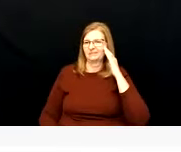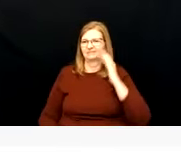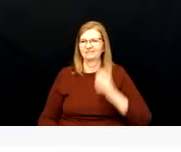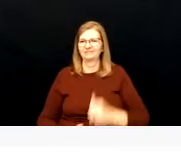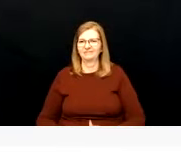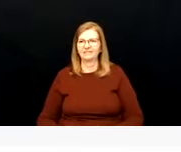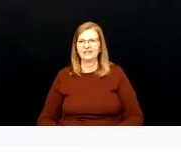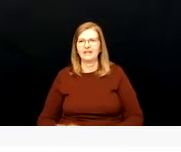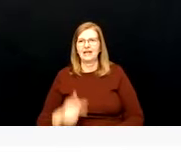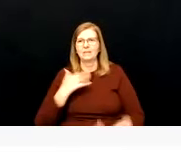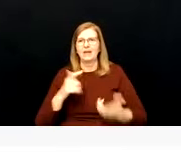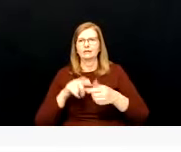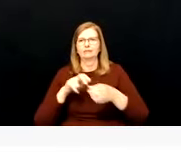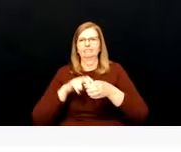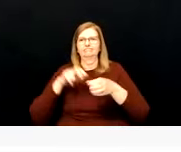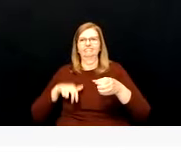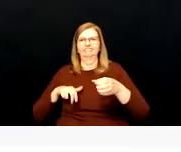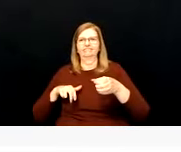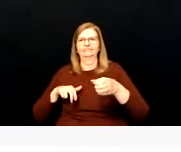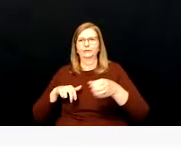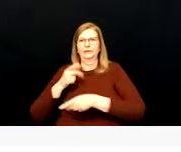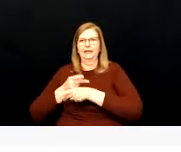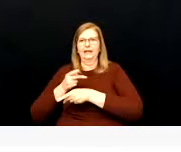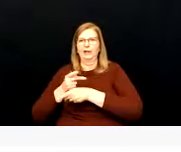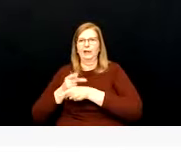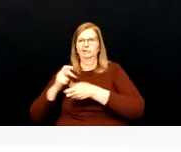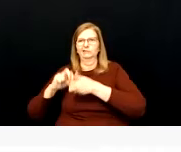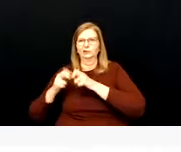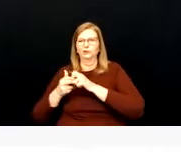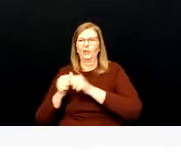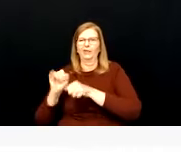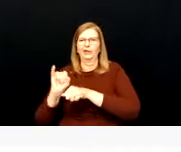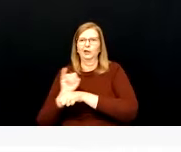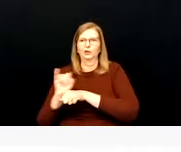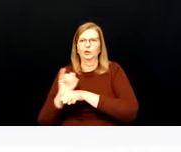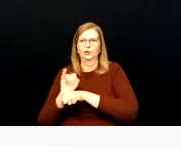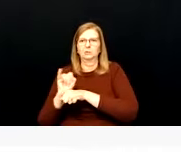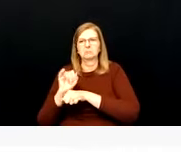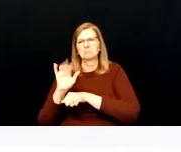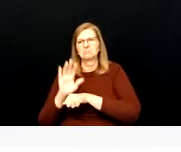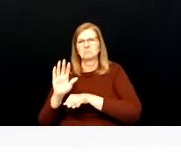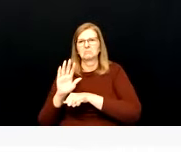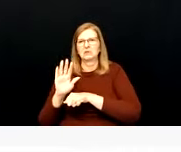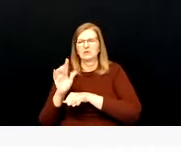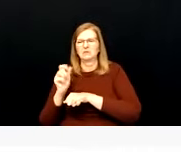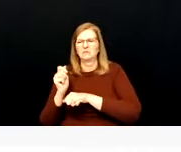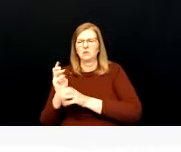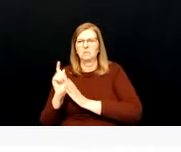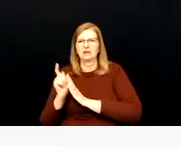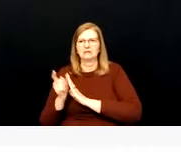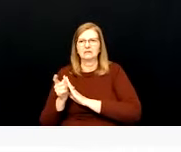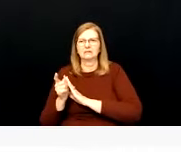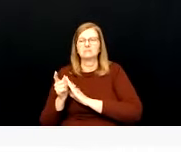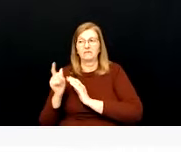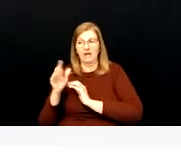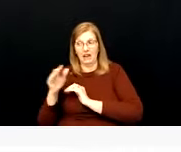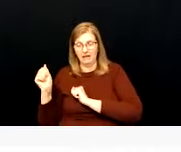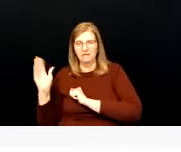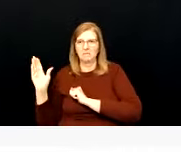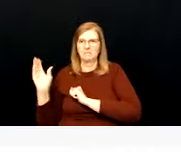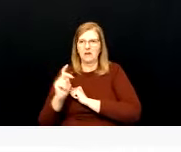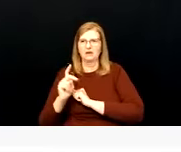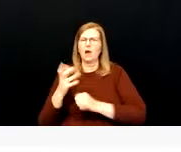I may have to step out to take care of an issue with an intern around one here in just a few minutes, but I'll be right back. I really want